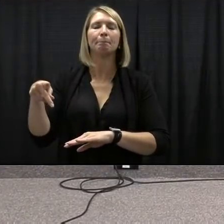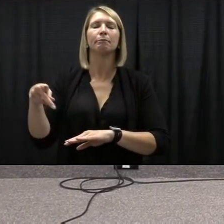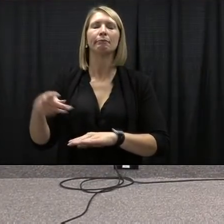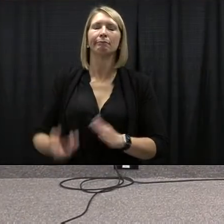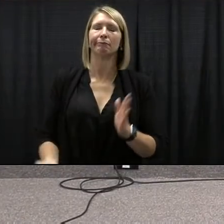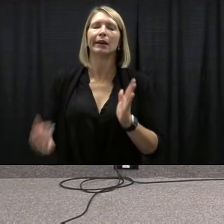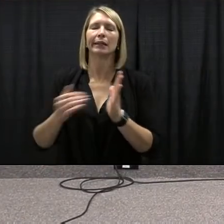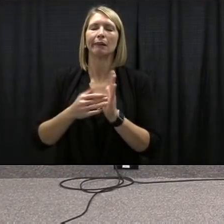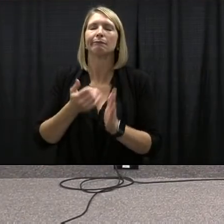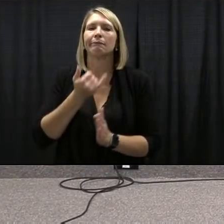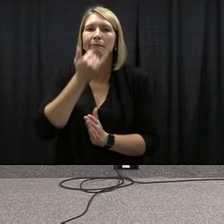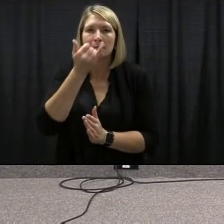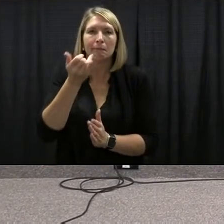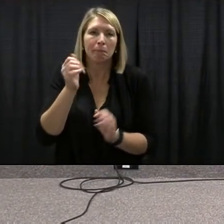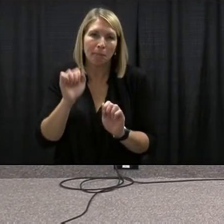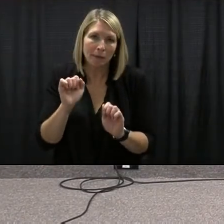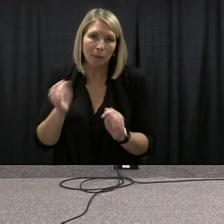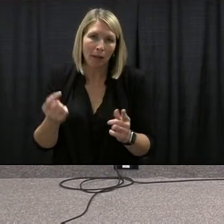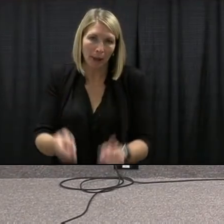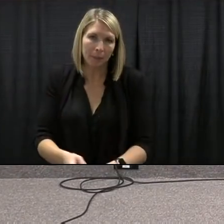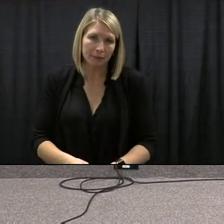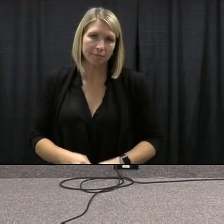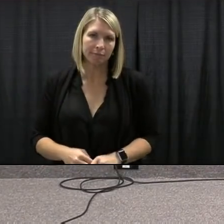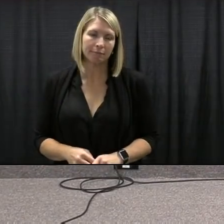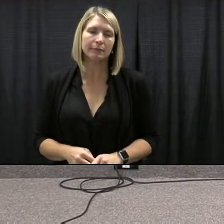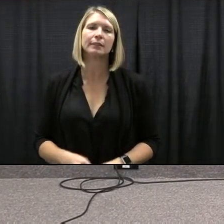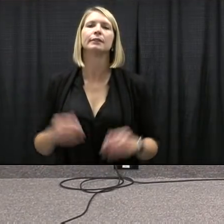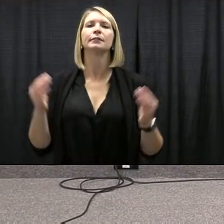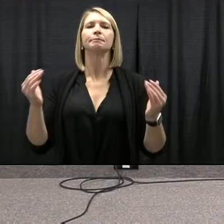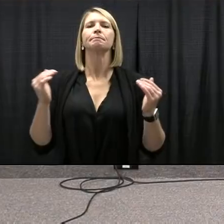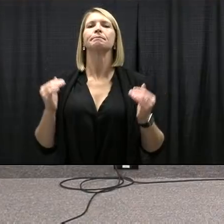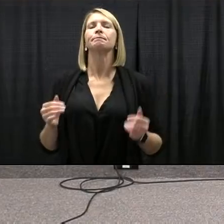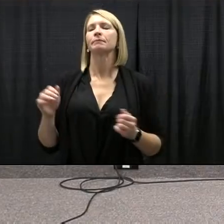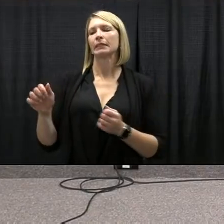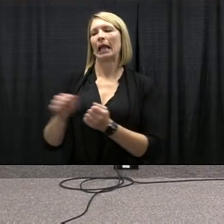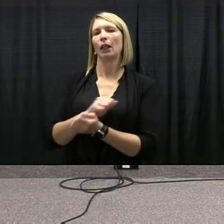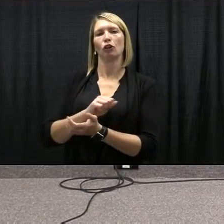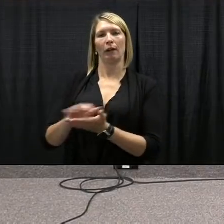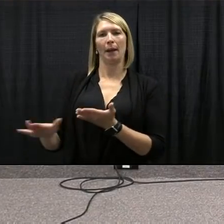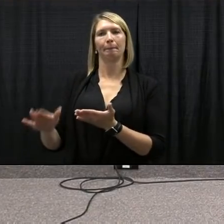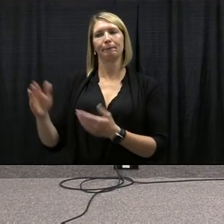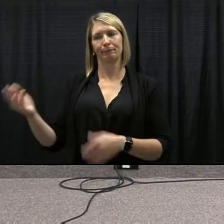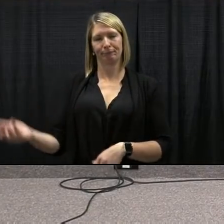Our next questions are from Peter Jackson with The Telegram. Please go ahead.